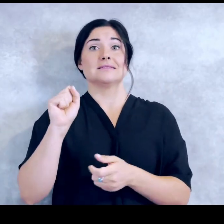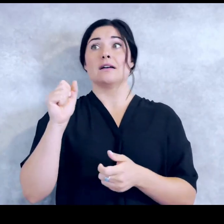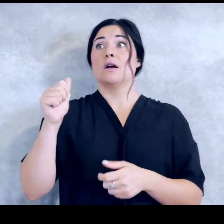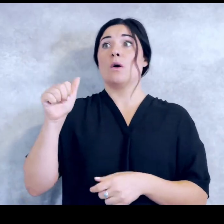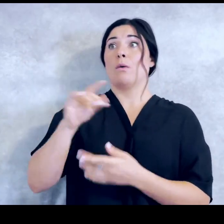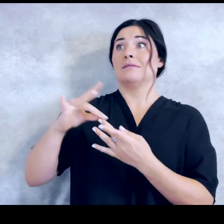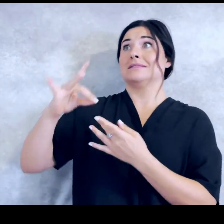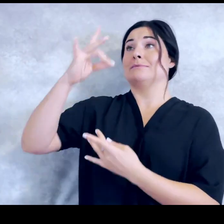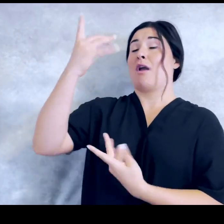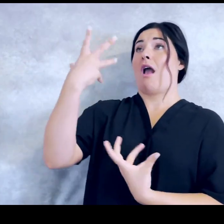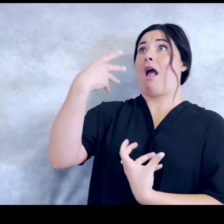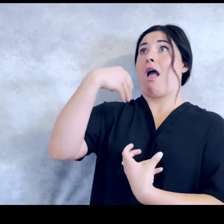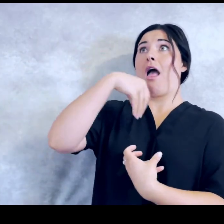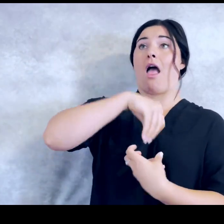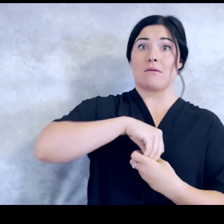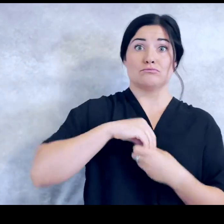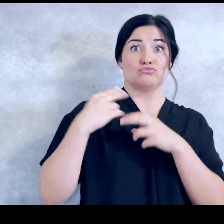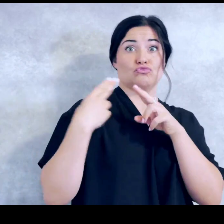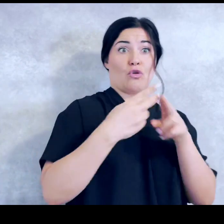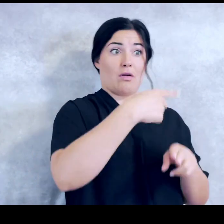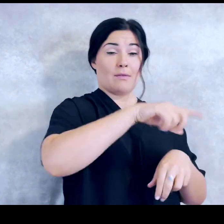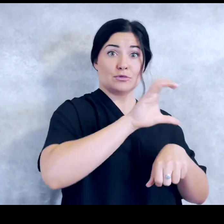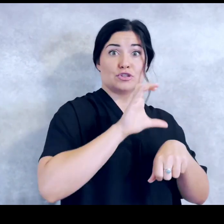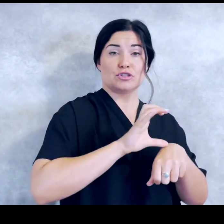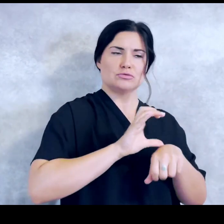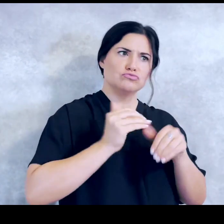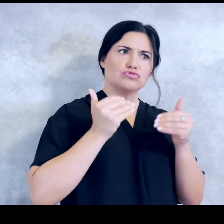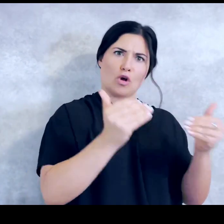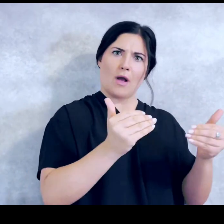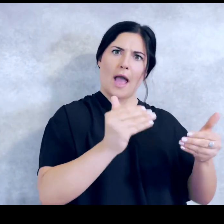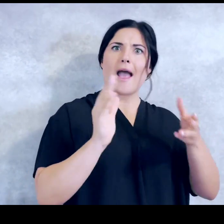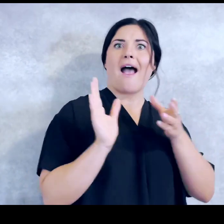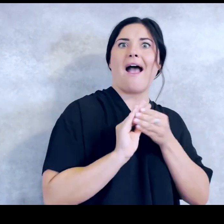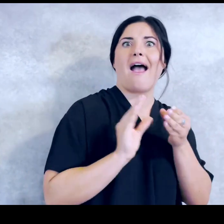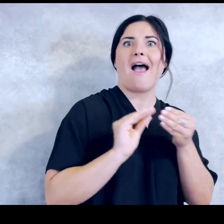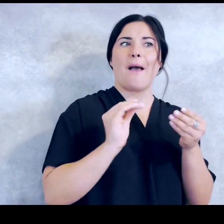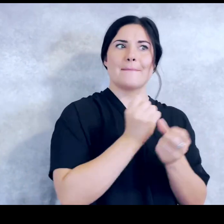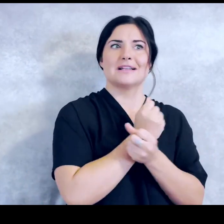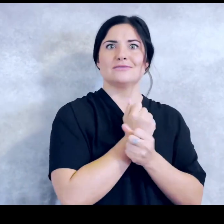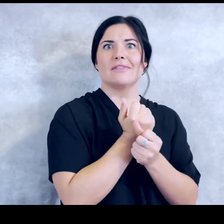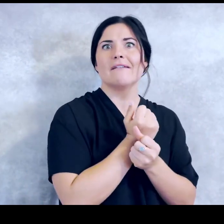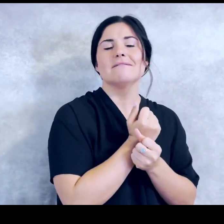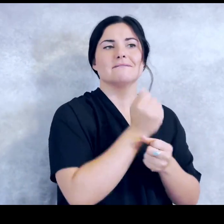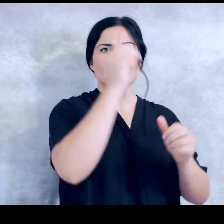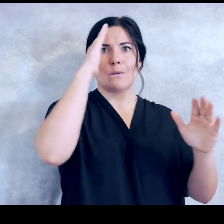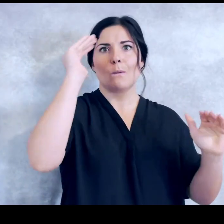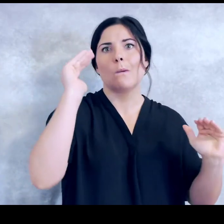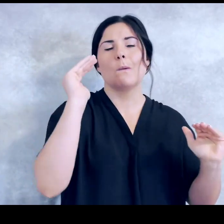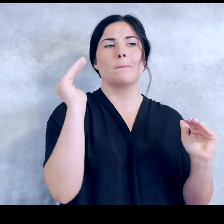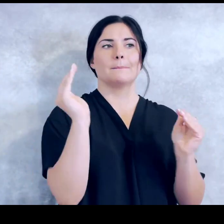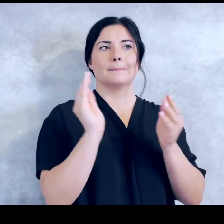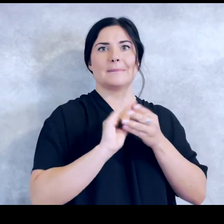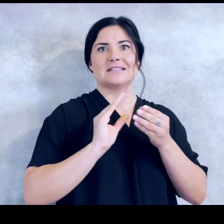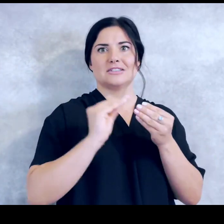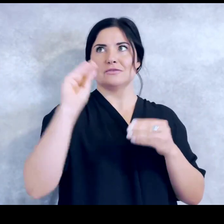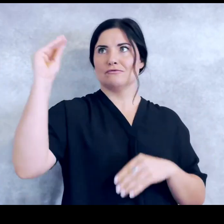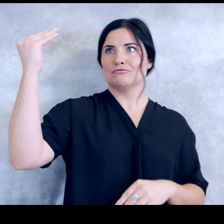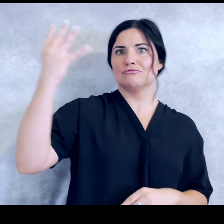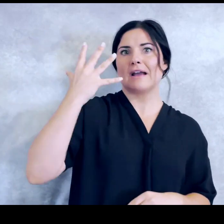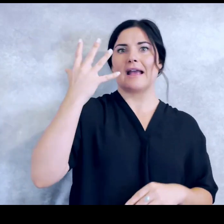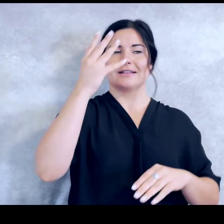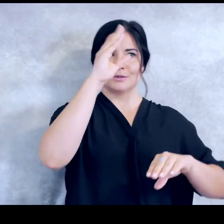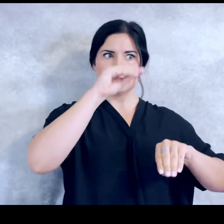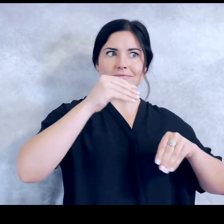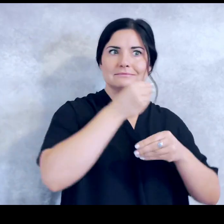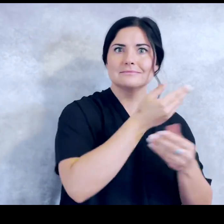Spirit-filled people called the church would then be empowered to go reach the known world with a message of love, with a message of hope, with a